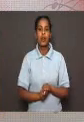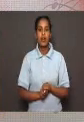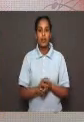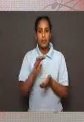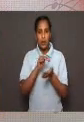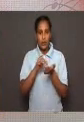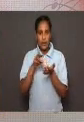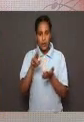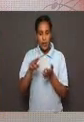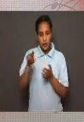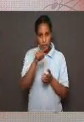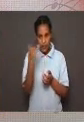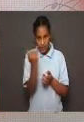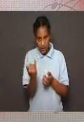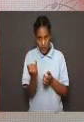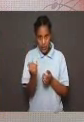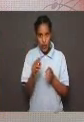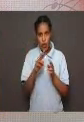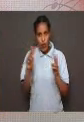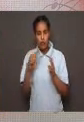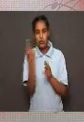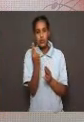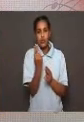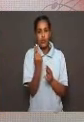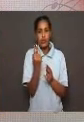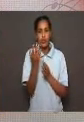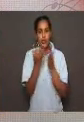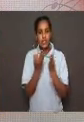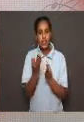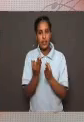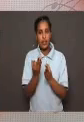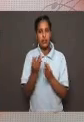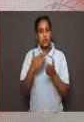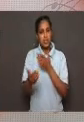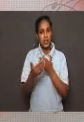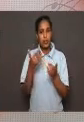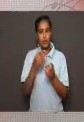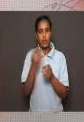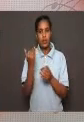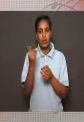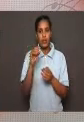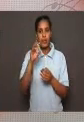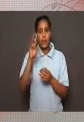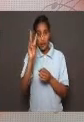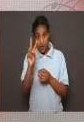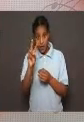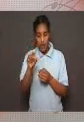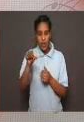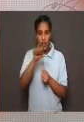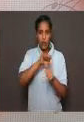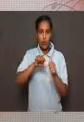Molecular orbital diagrams are quite useful for describing simple diatomic